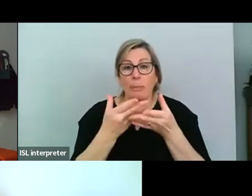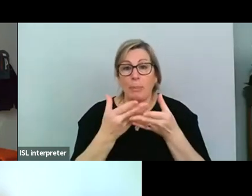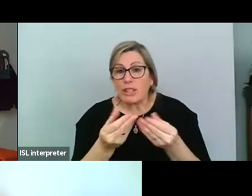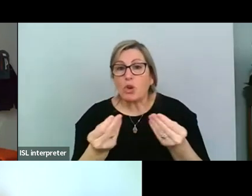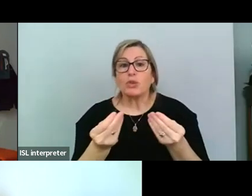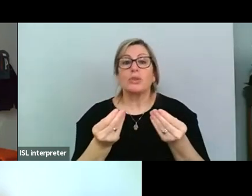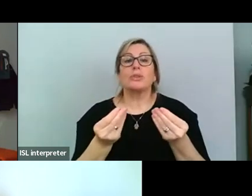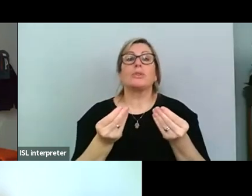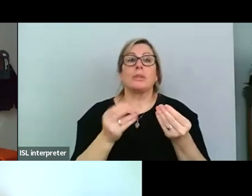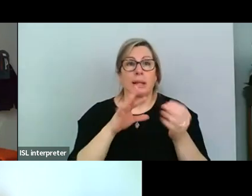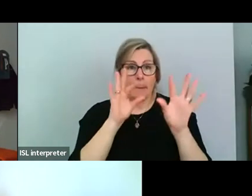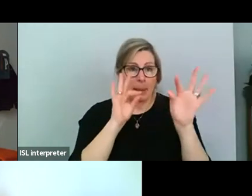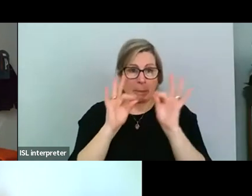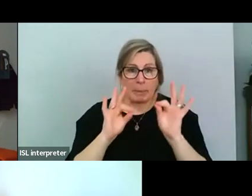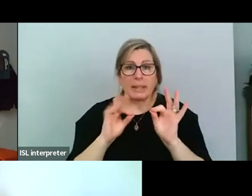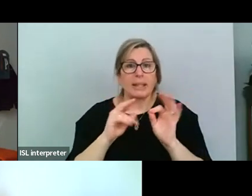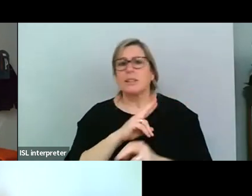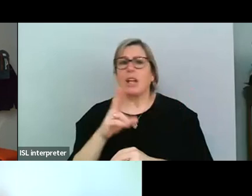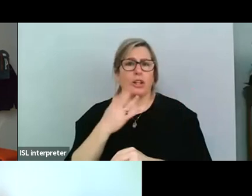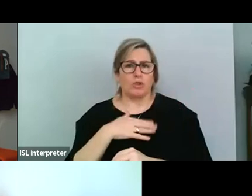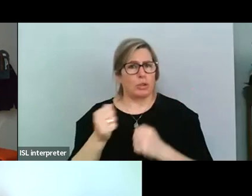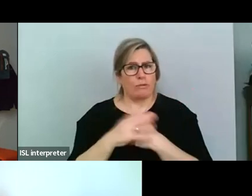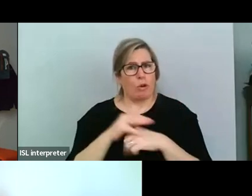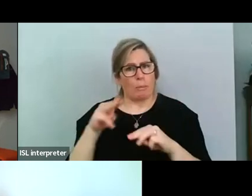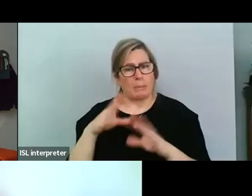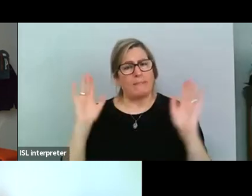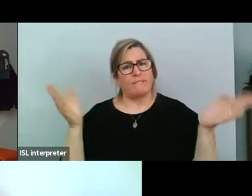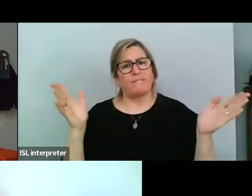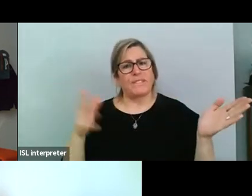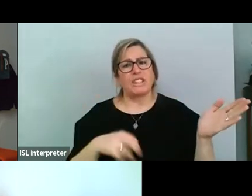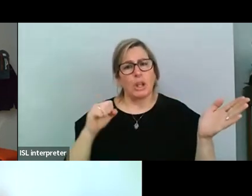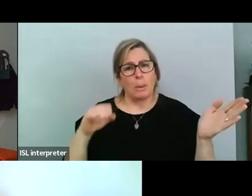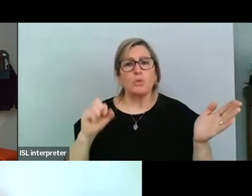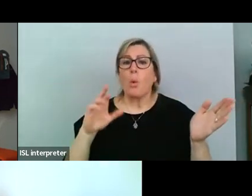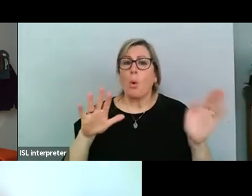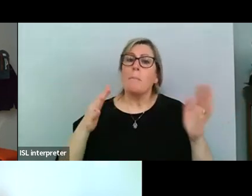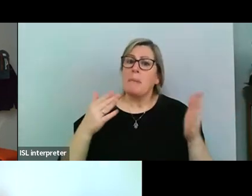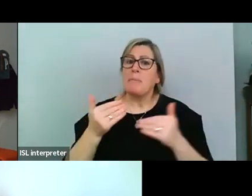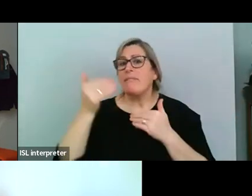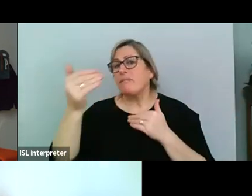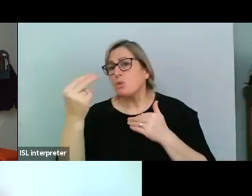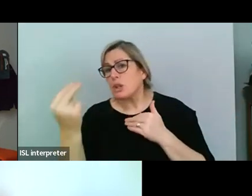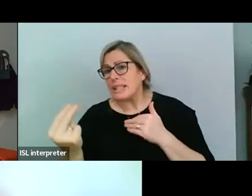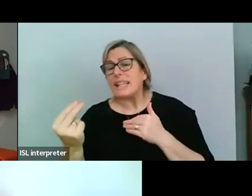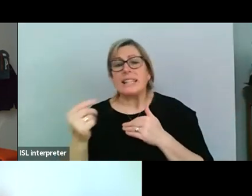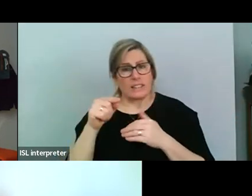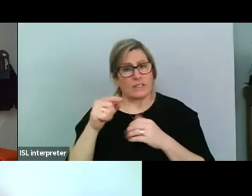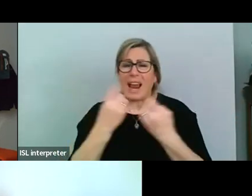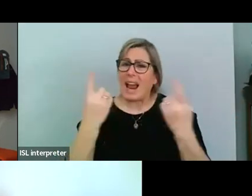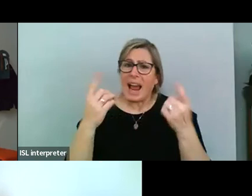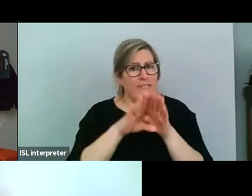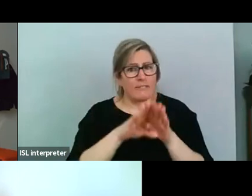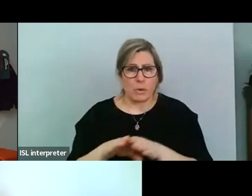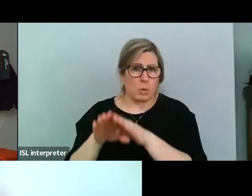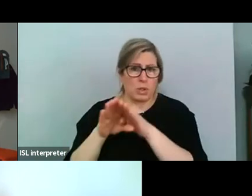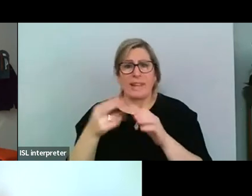And this is not just for people who have had an abortion or will need an abortion. This is for everybody. If you care about improving access